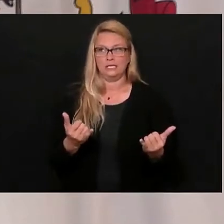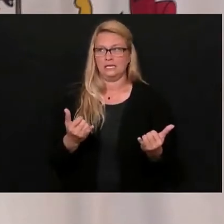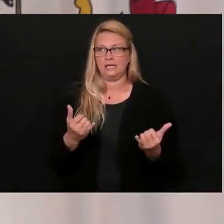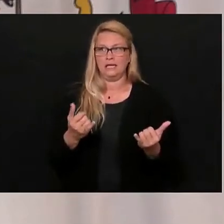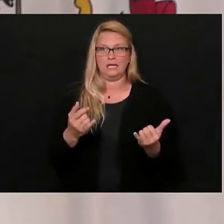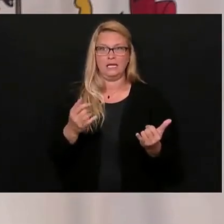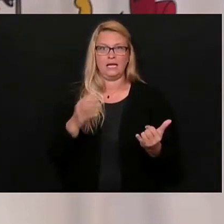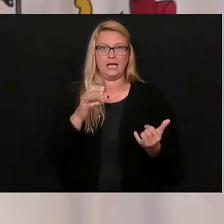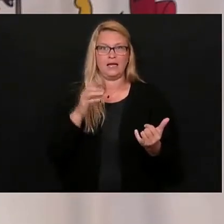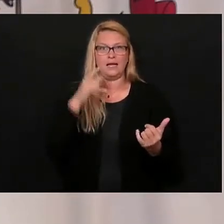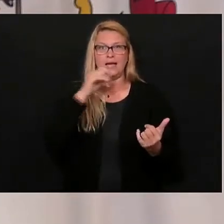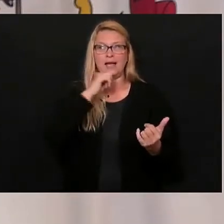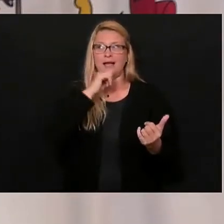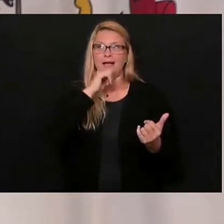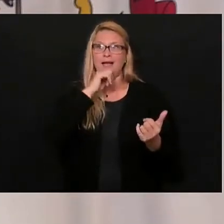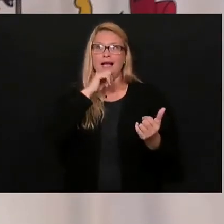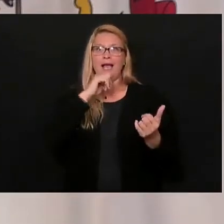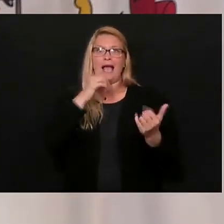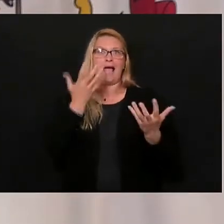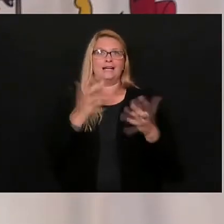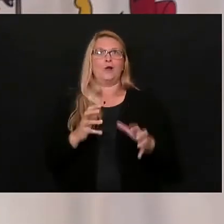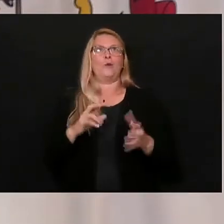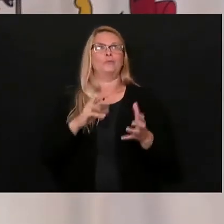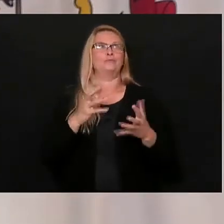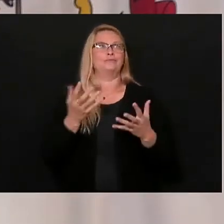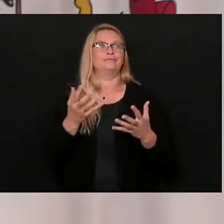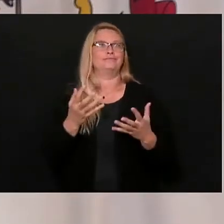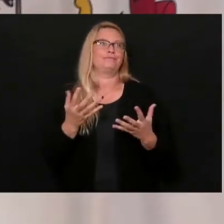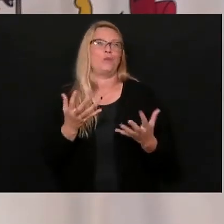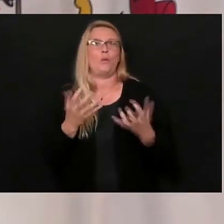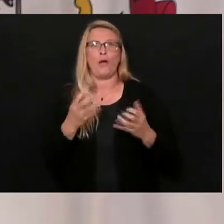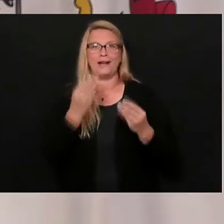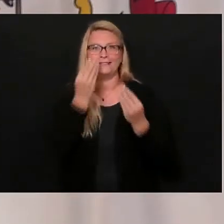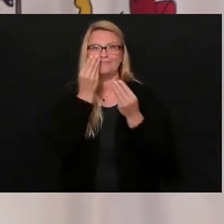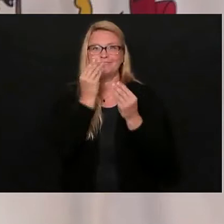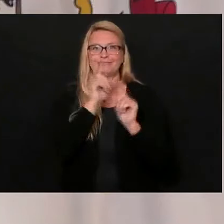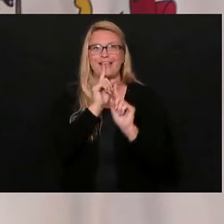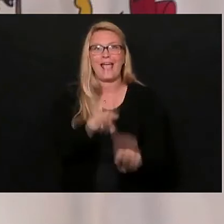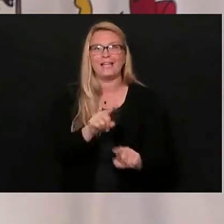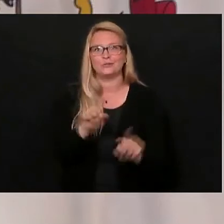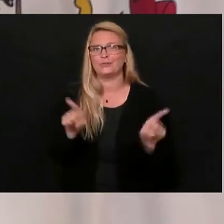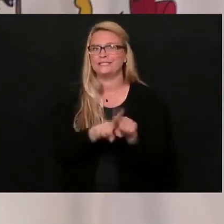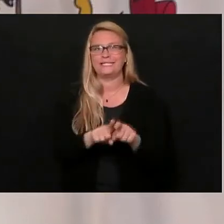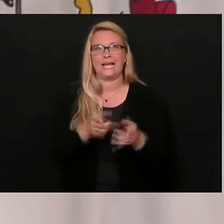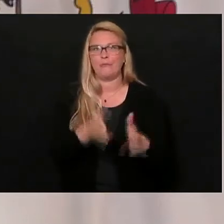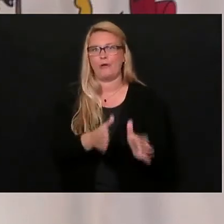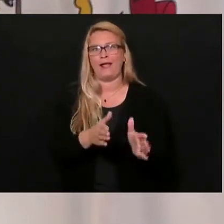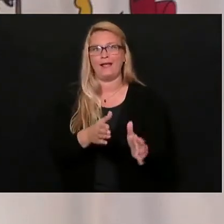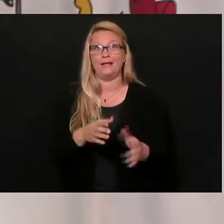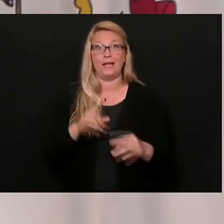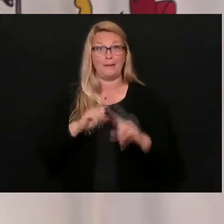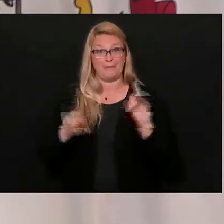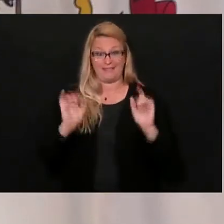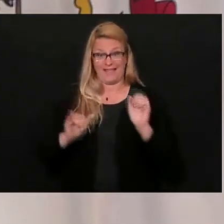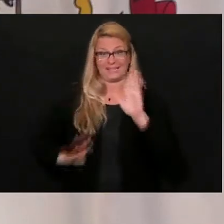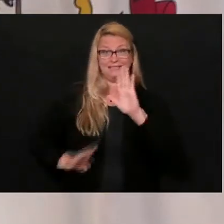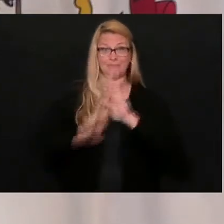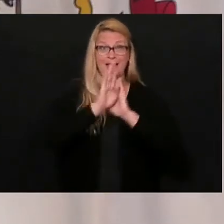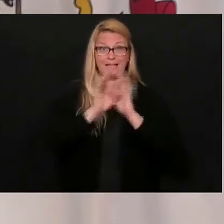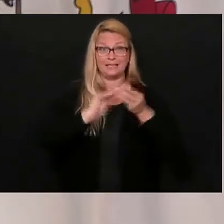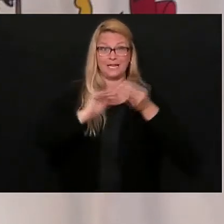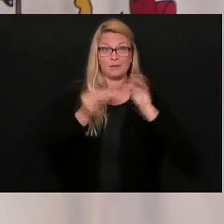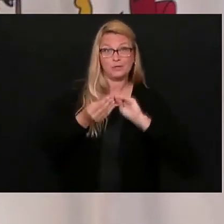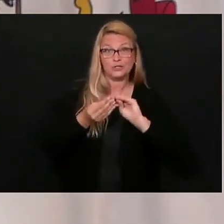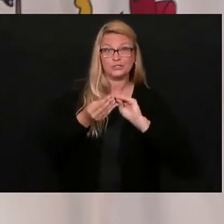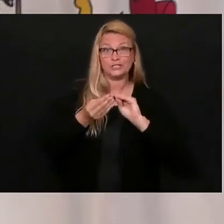same kind of pat answer all the time. You've got to understand the big spike in numbers is driven by the fact that